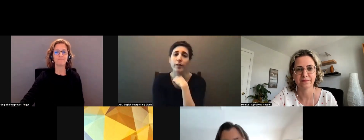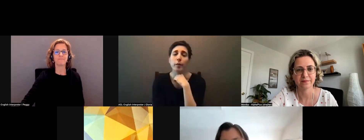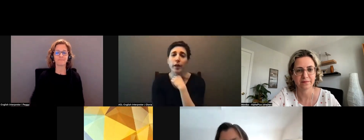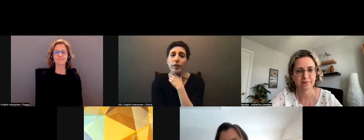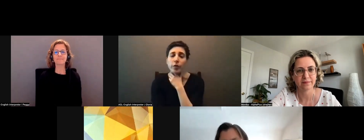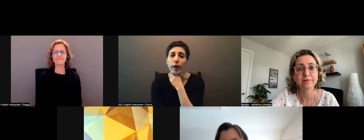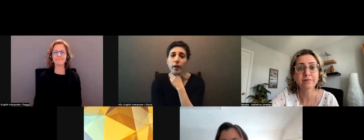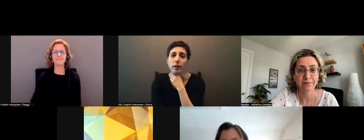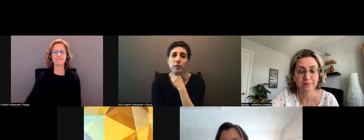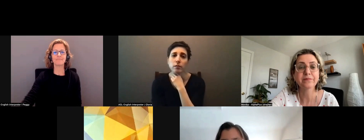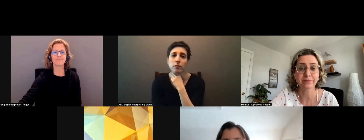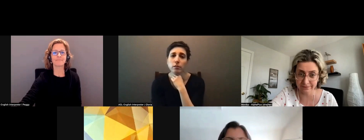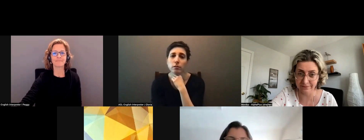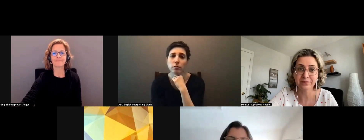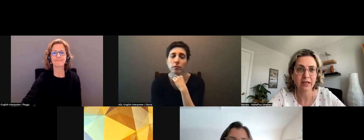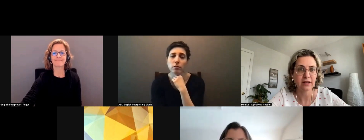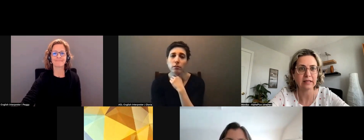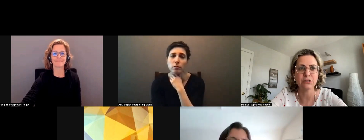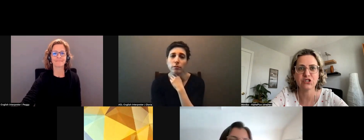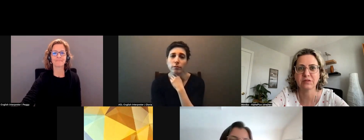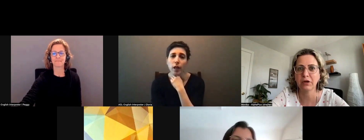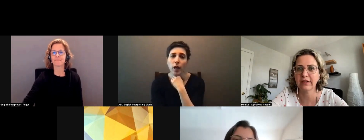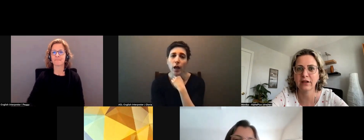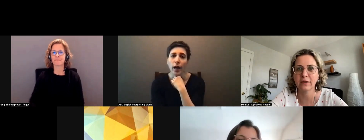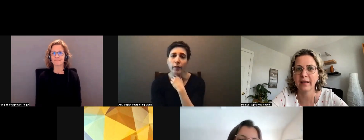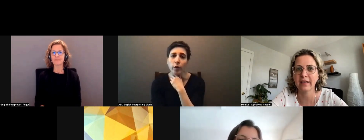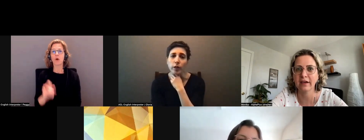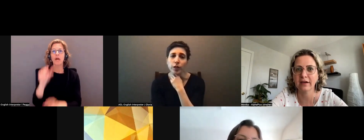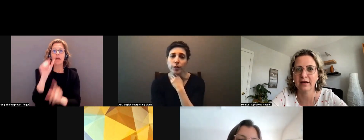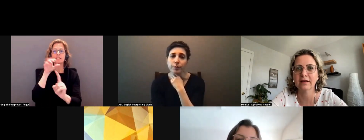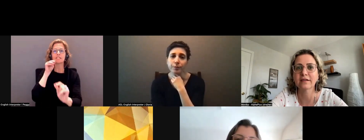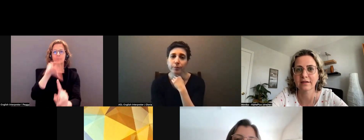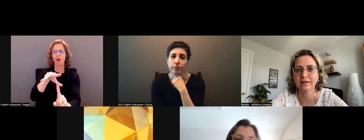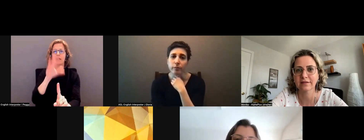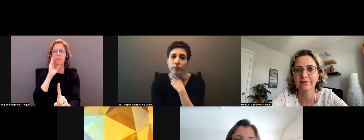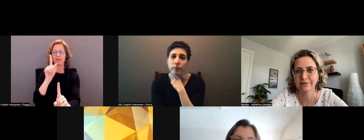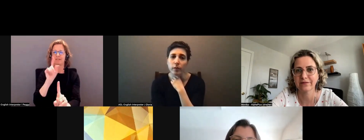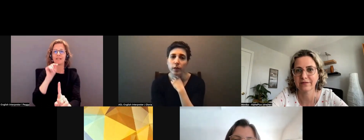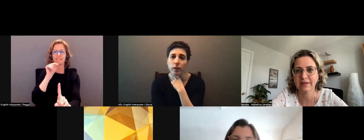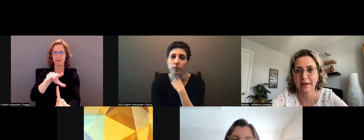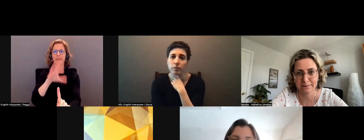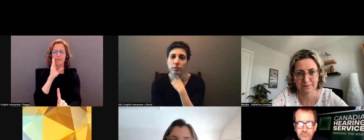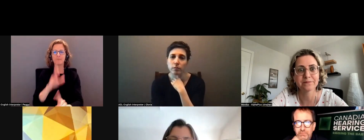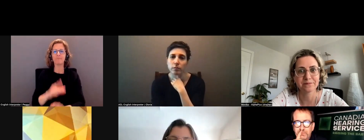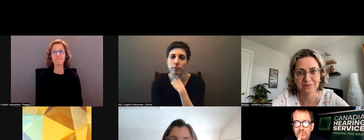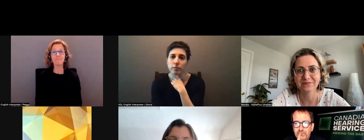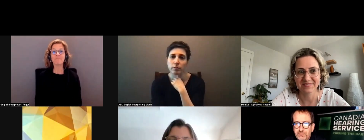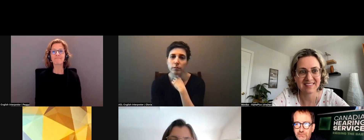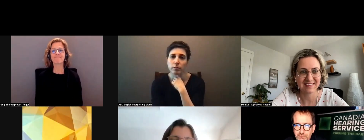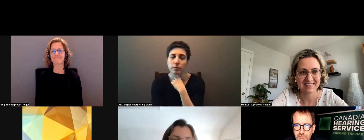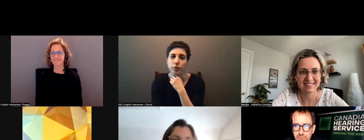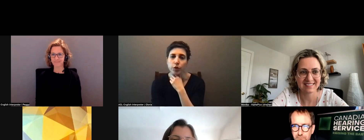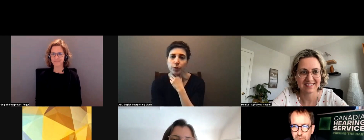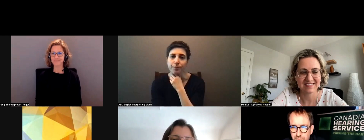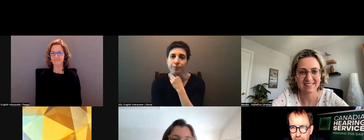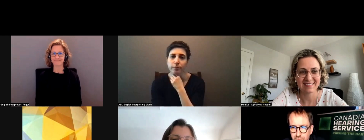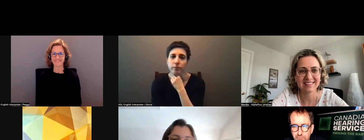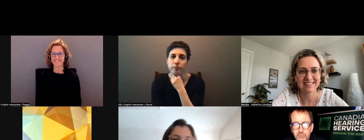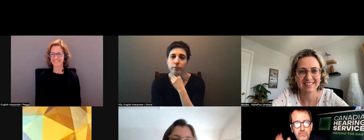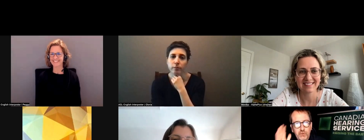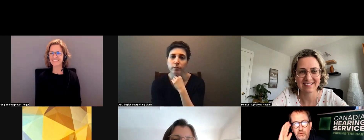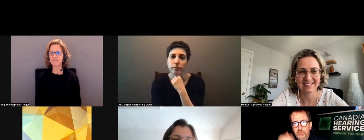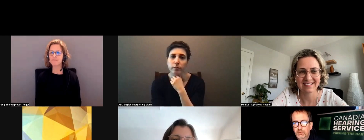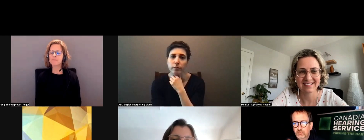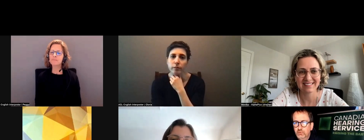I have something. It's Greg. Let me just spotlight Greg. I have a question. Yeah. Sure.